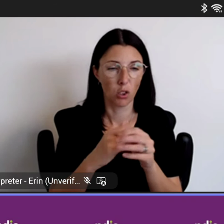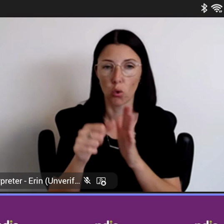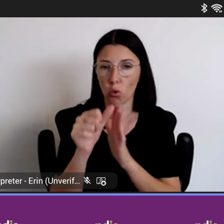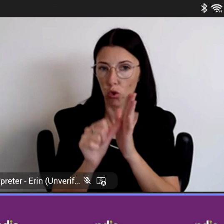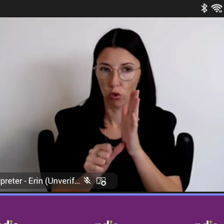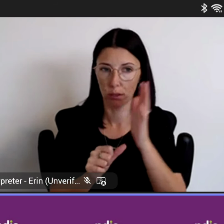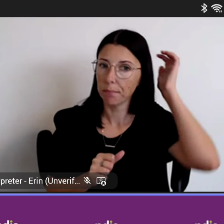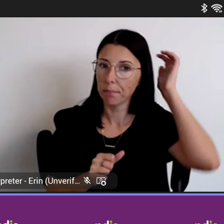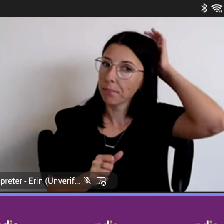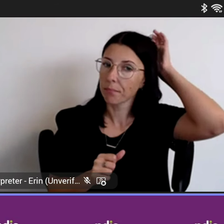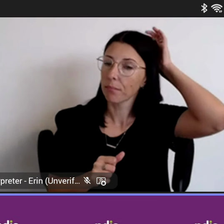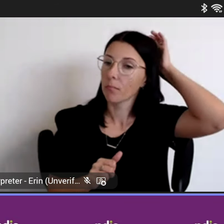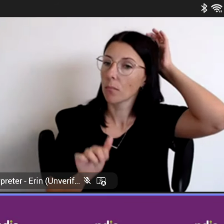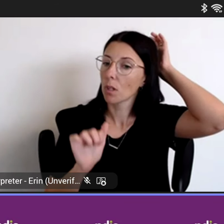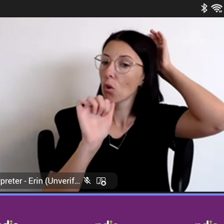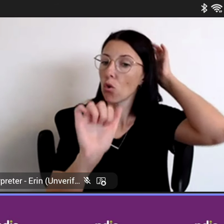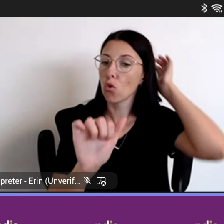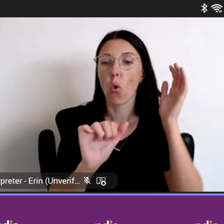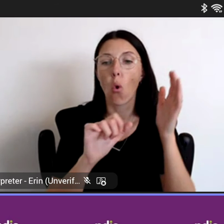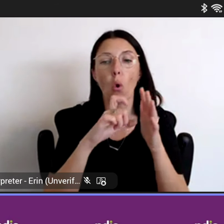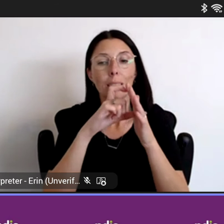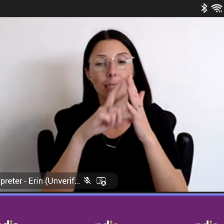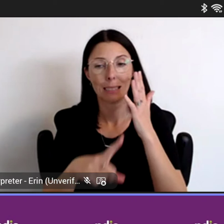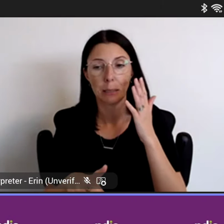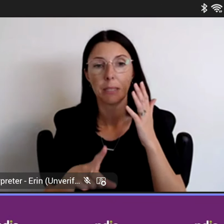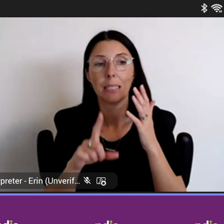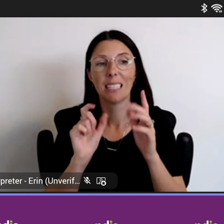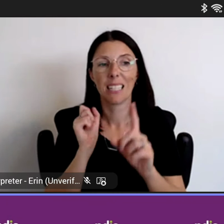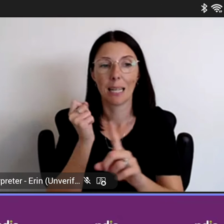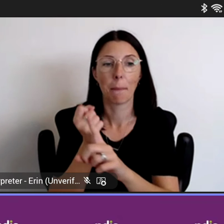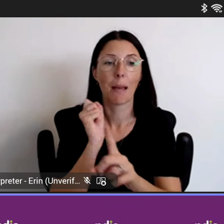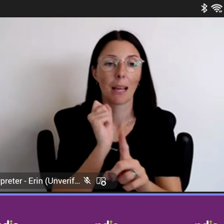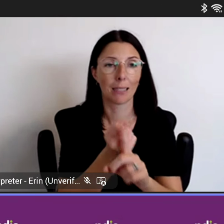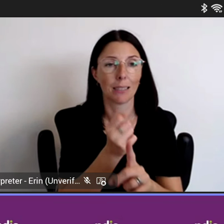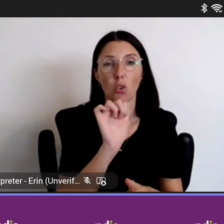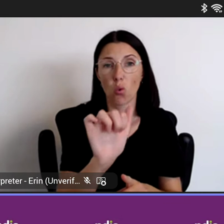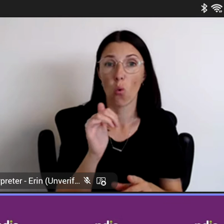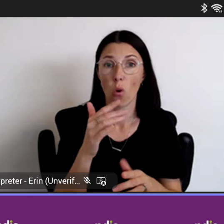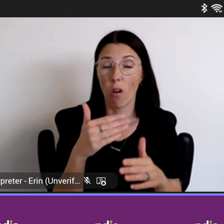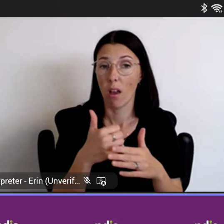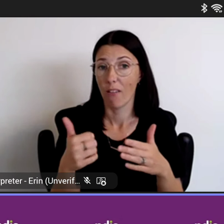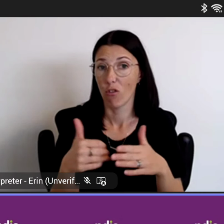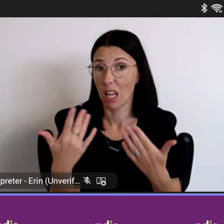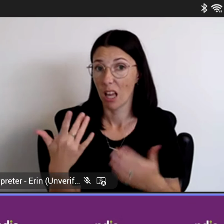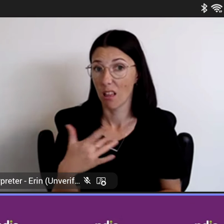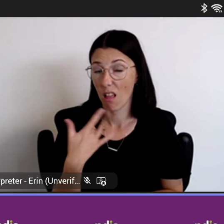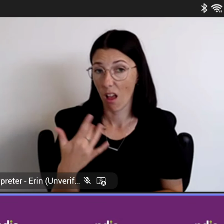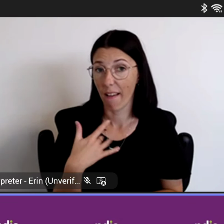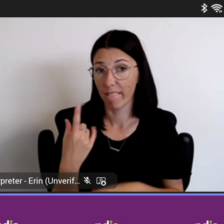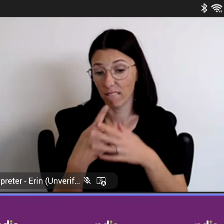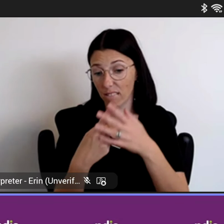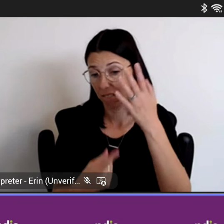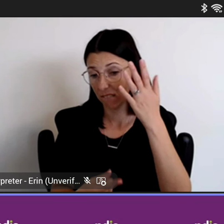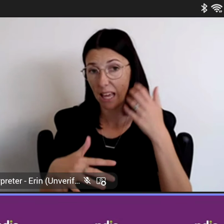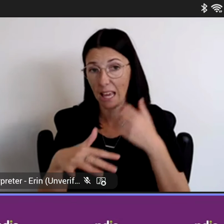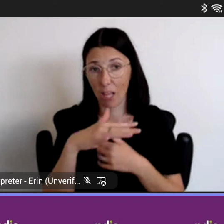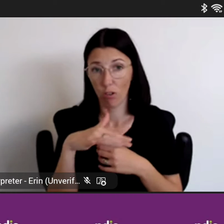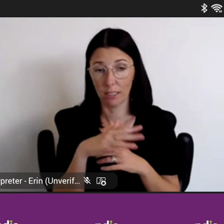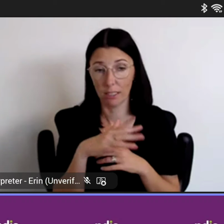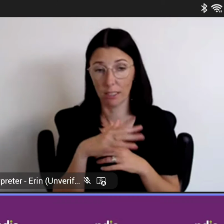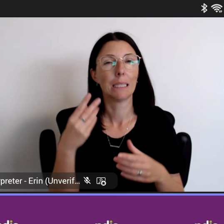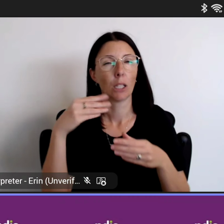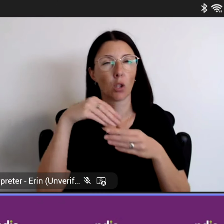Your disability impacts your everyday life in the following areas, including a description of how each area is